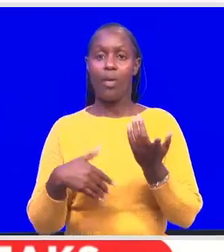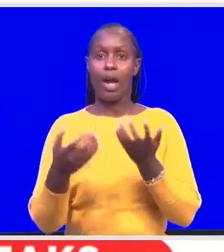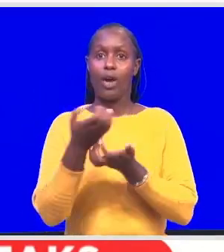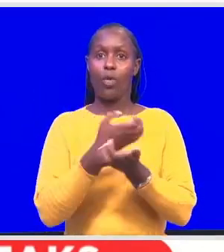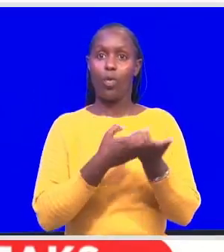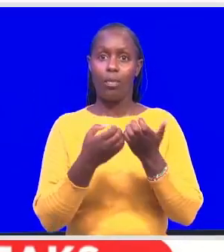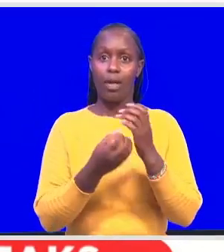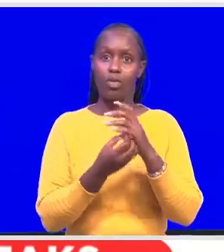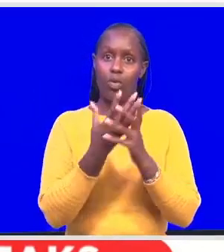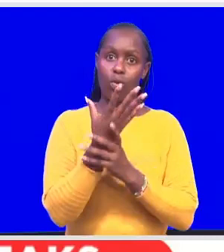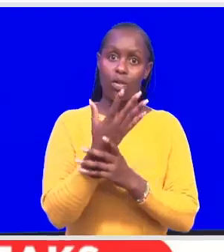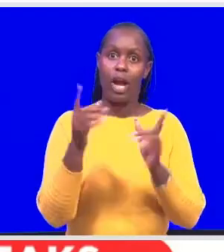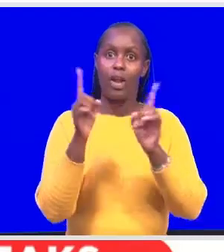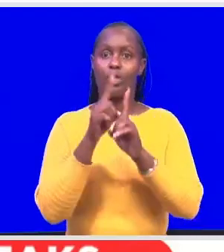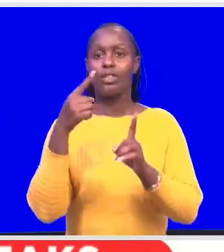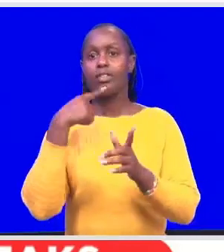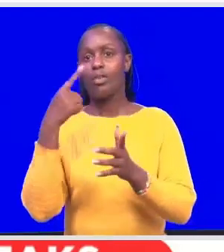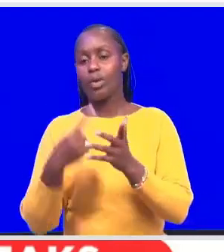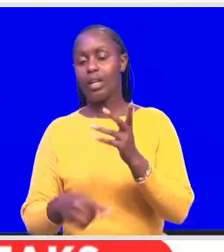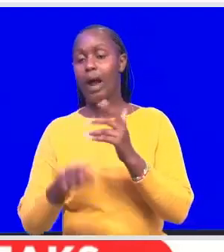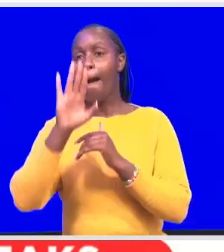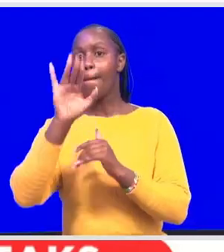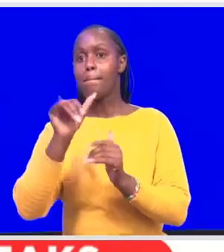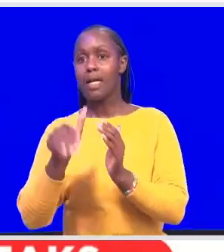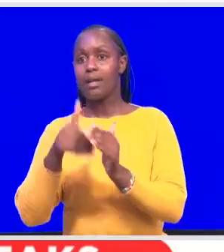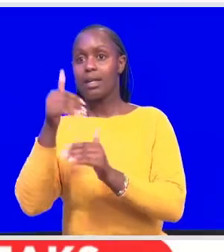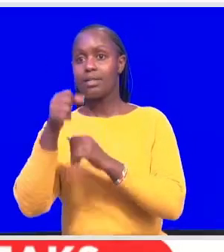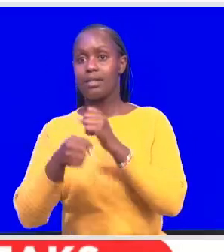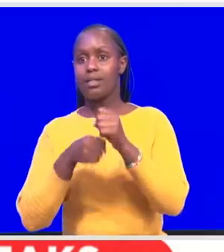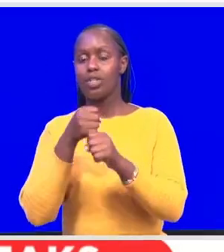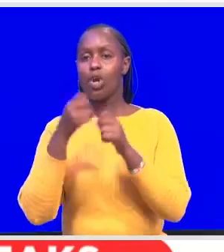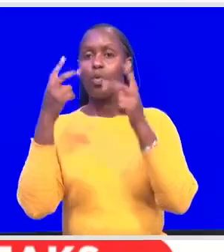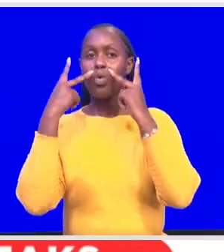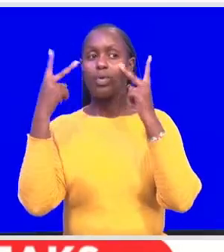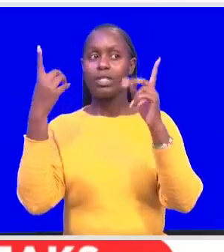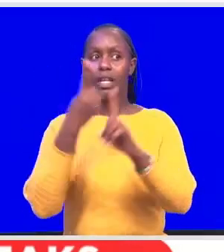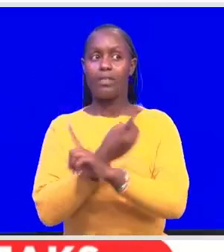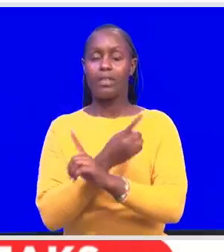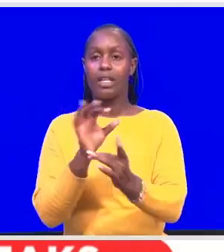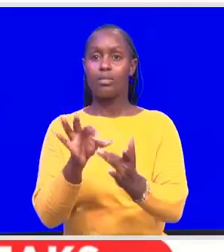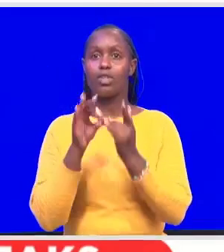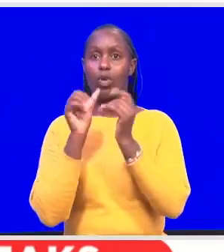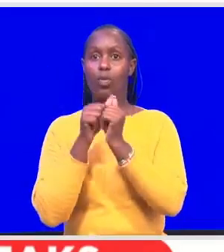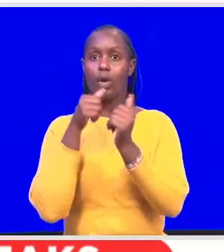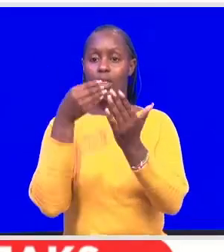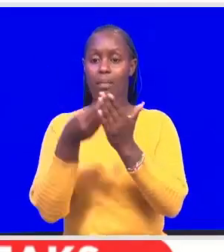grown. And you are saying by next year, we will be seeing a difference, especially with the money that is